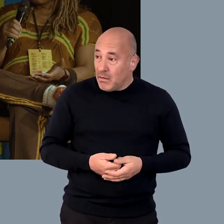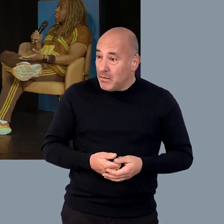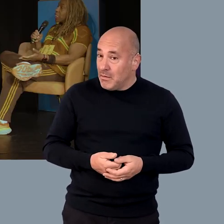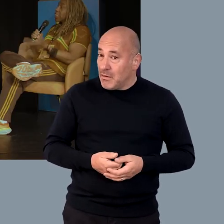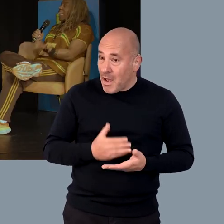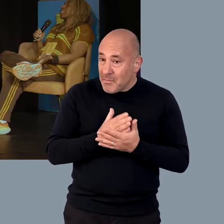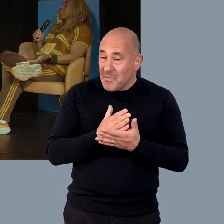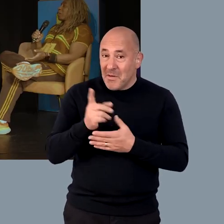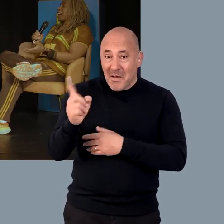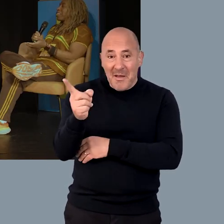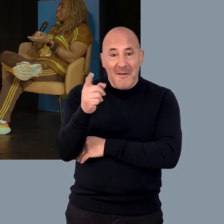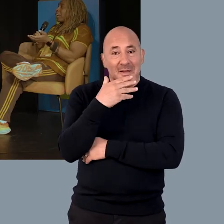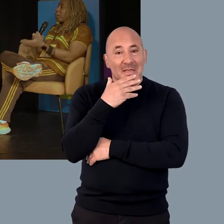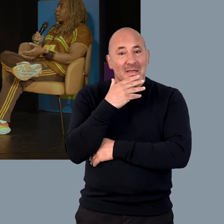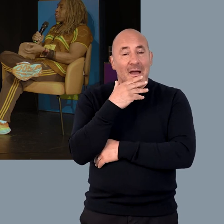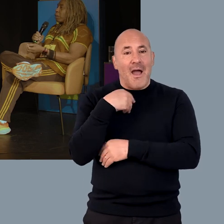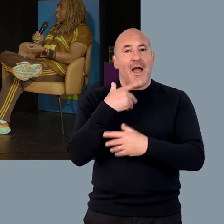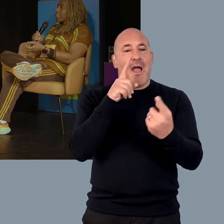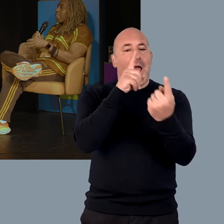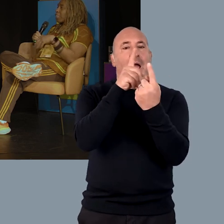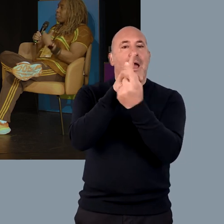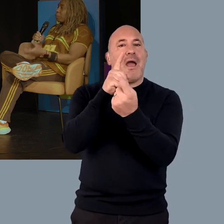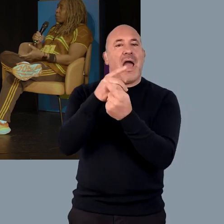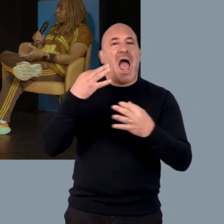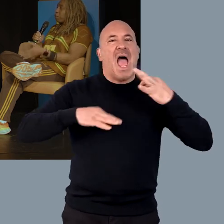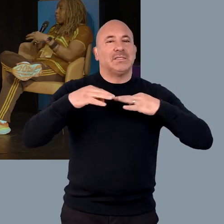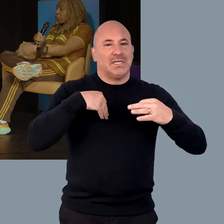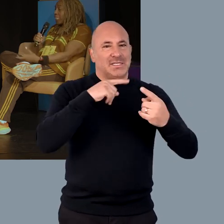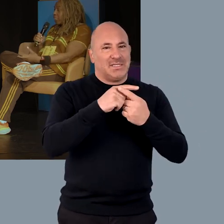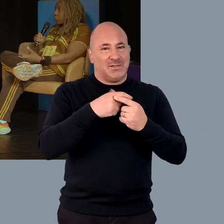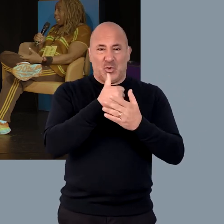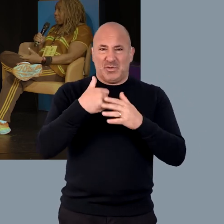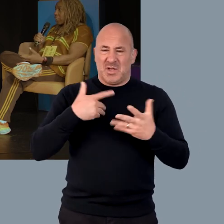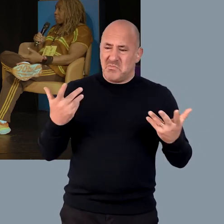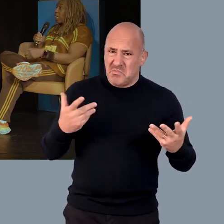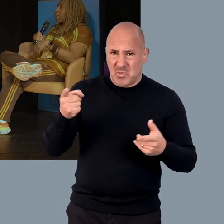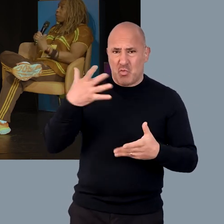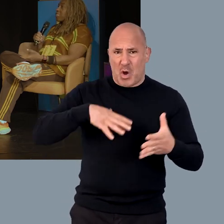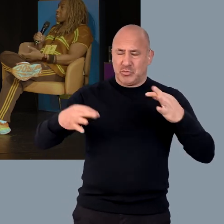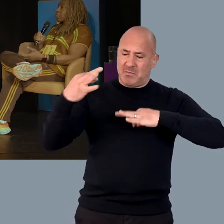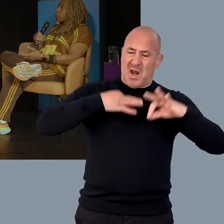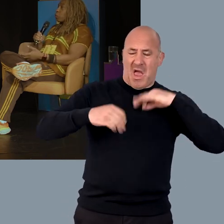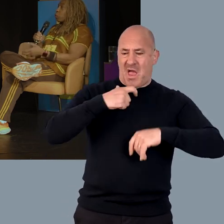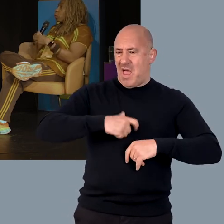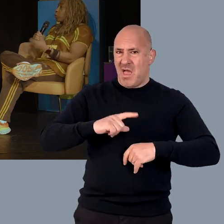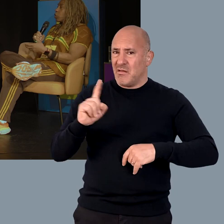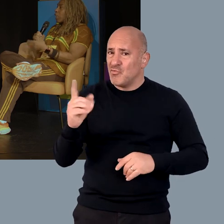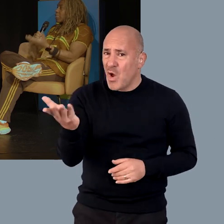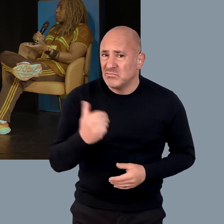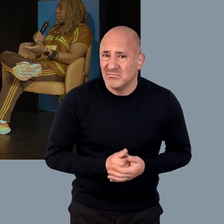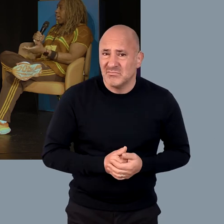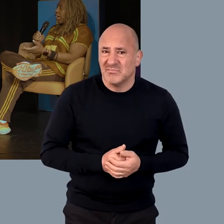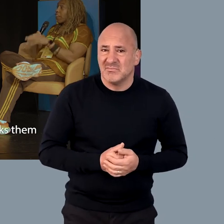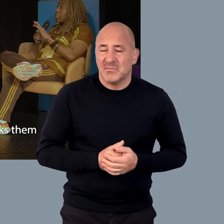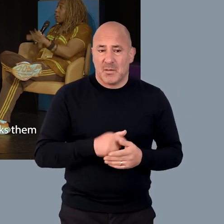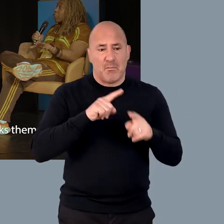Yes Yes, I Every time I say I Do meetings with actors. I always say to them. Well, what would